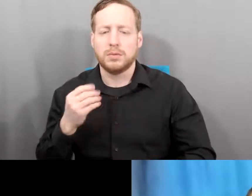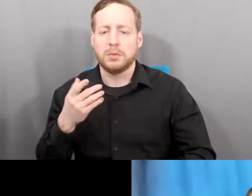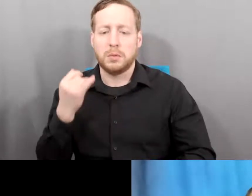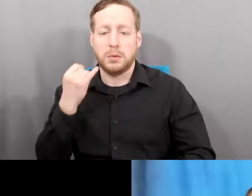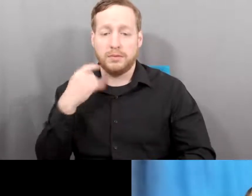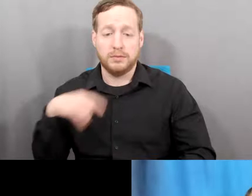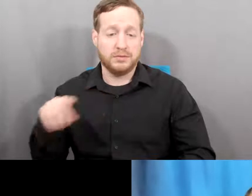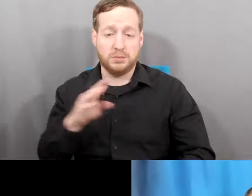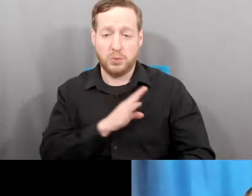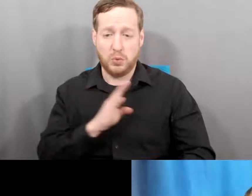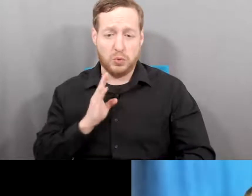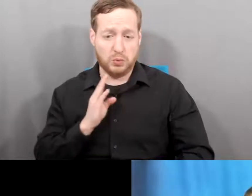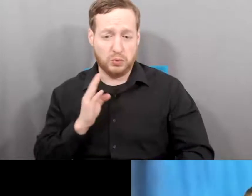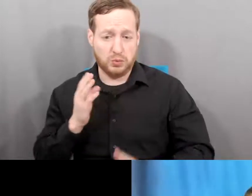to do that.